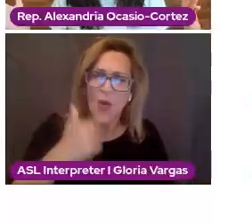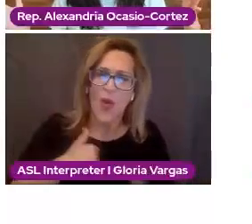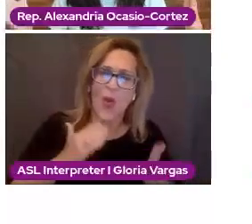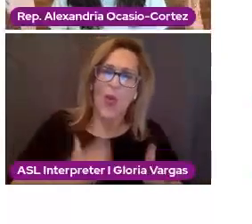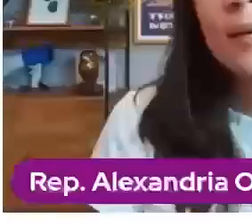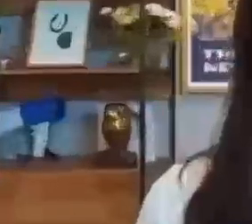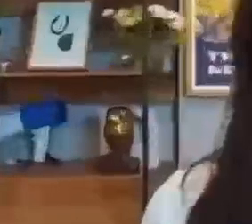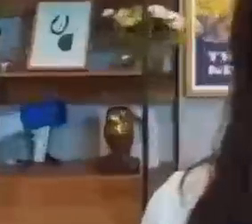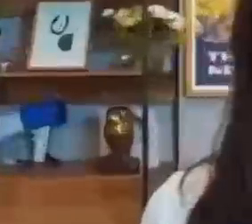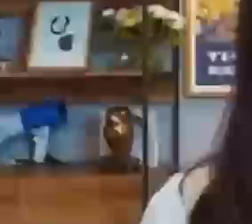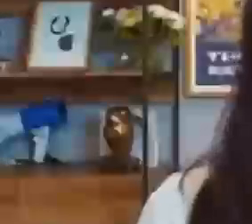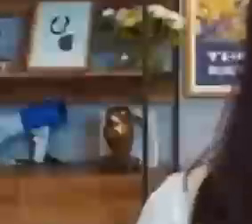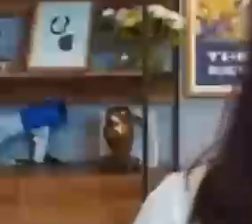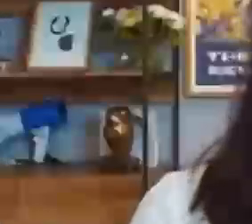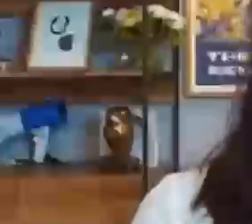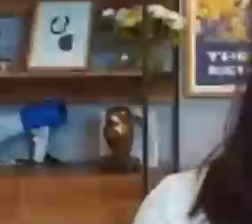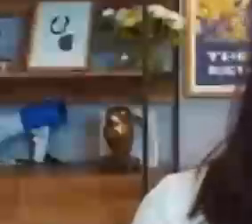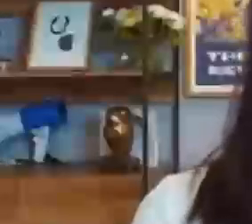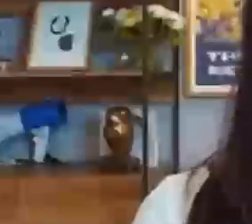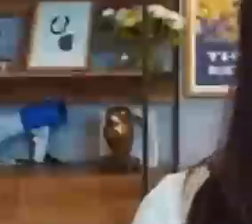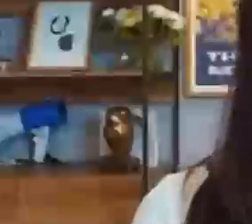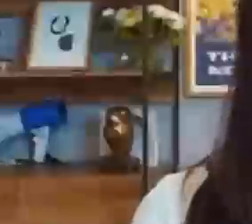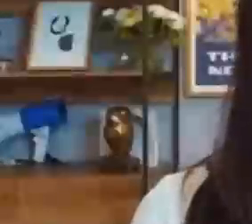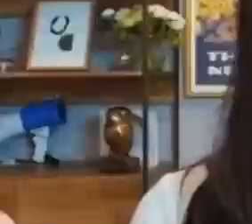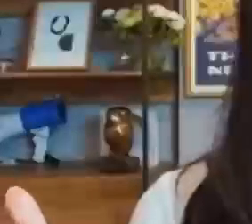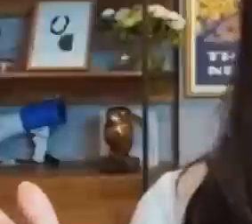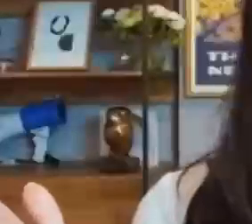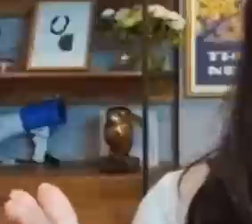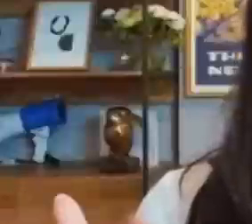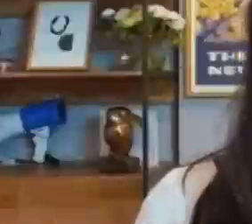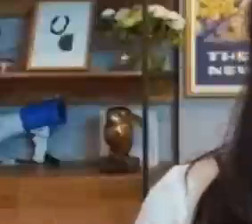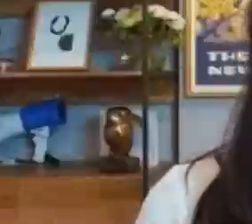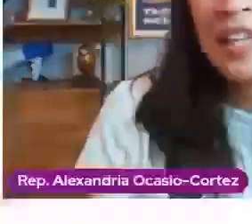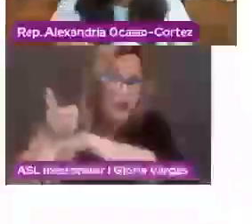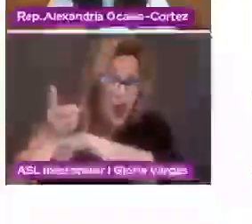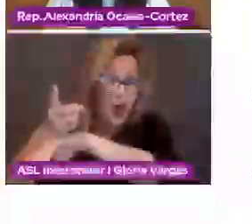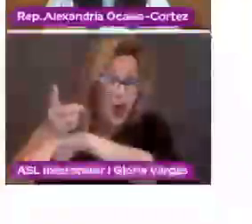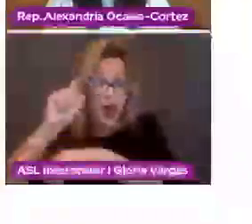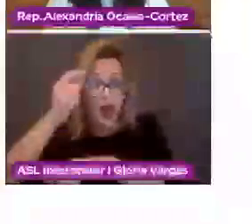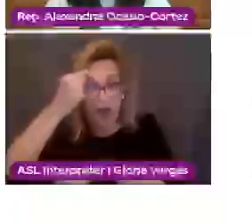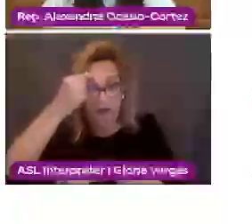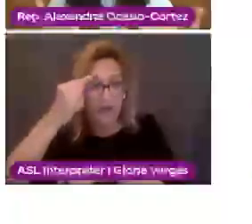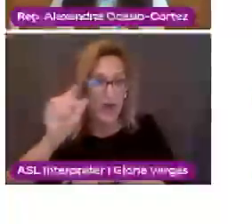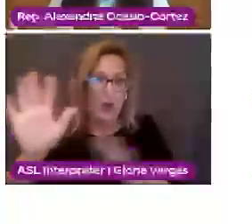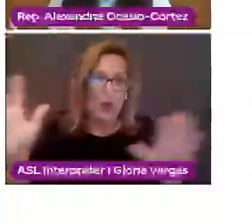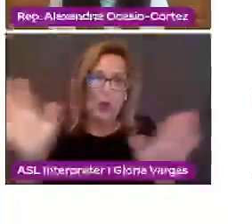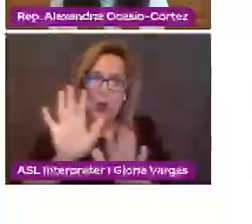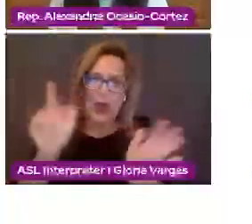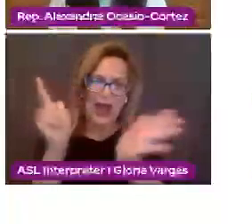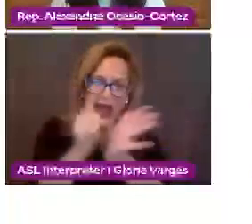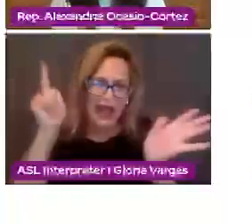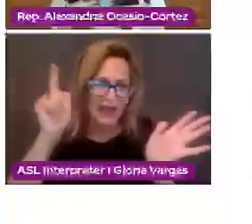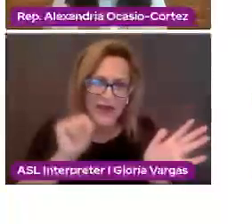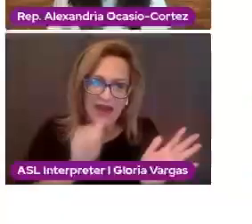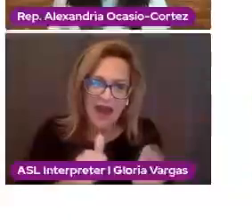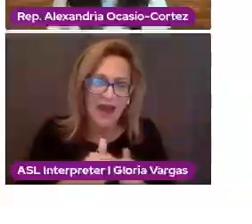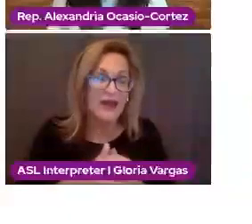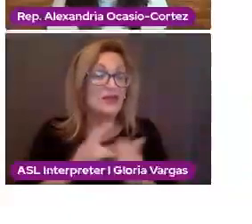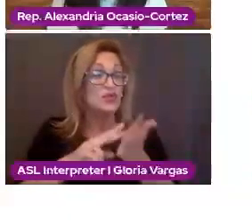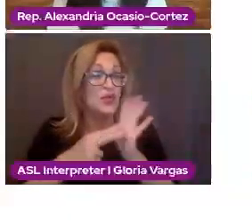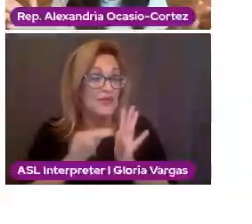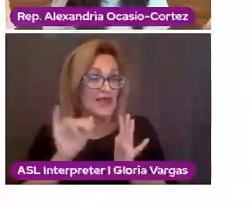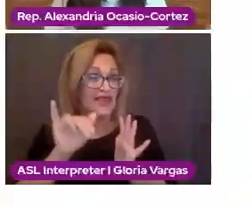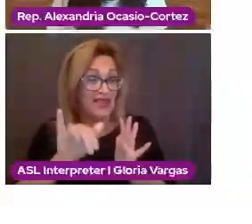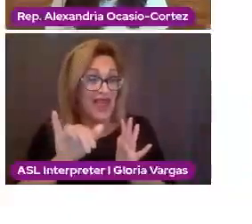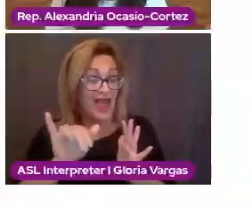because attempting a coup is illegal. And it is only as illegal as much as there are